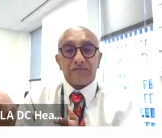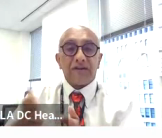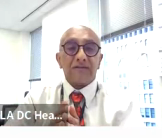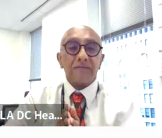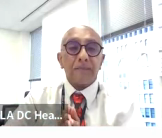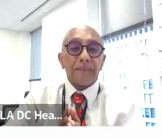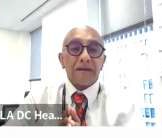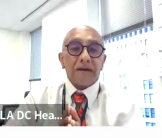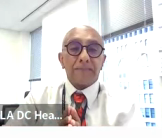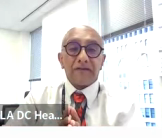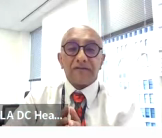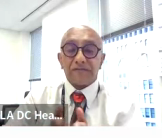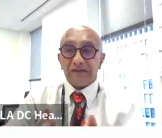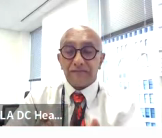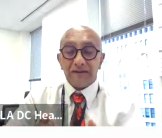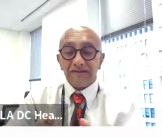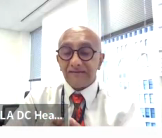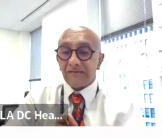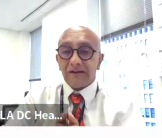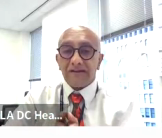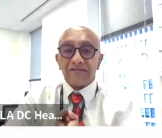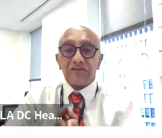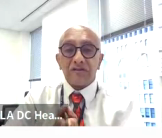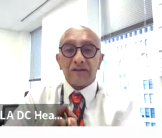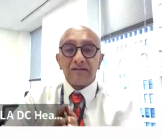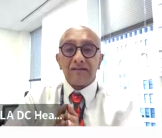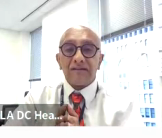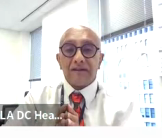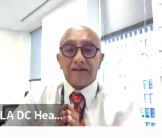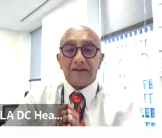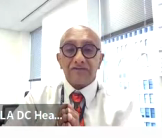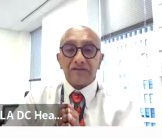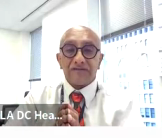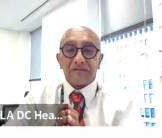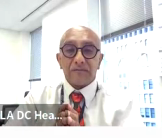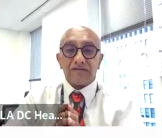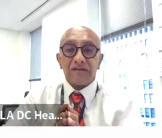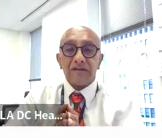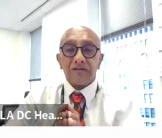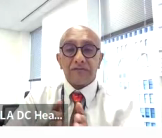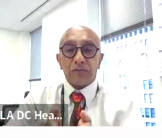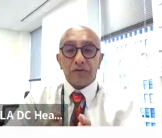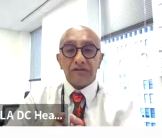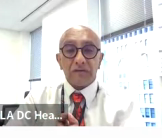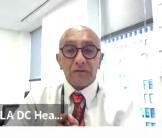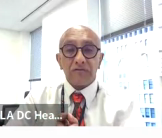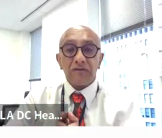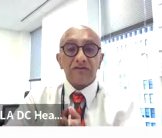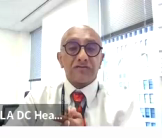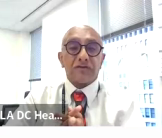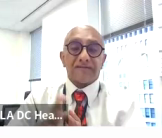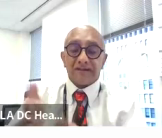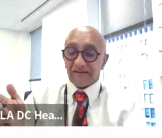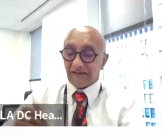their healthcare provider. Parents of infants as well as children ages 6 months to 4 years